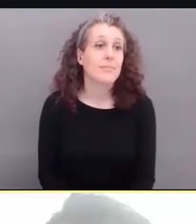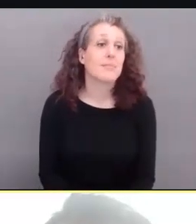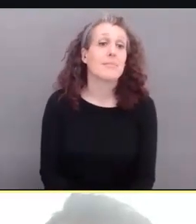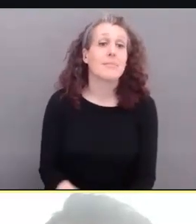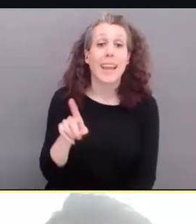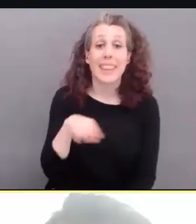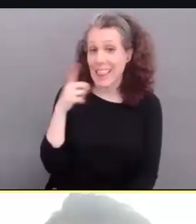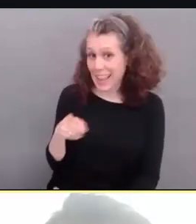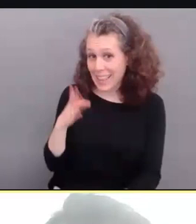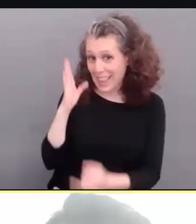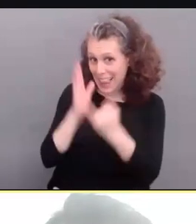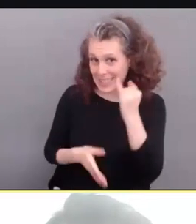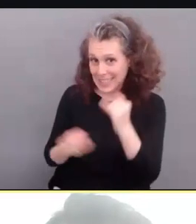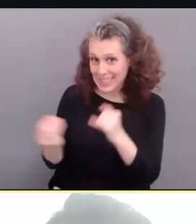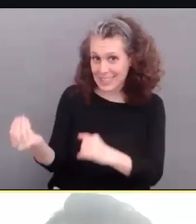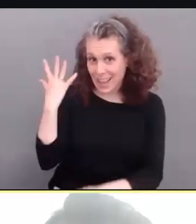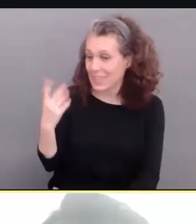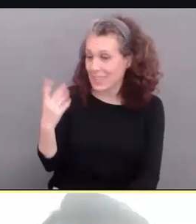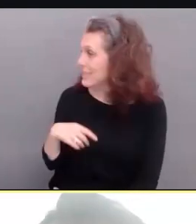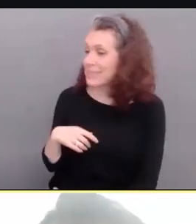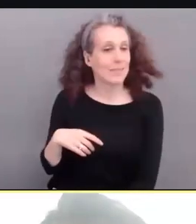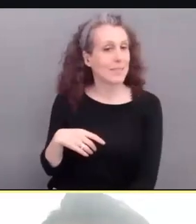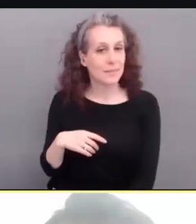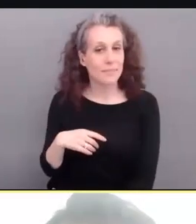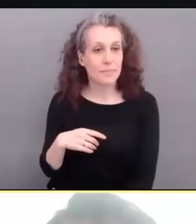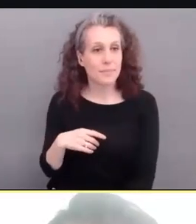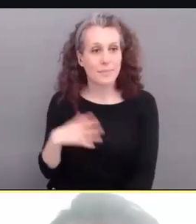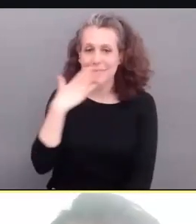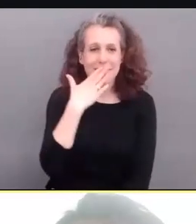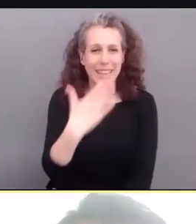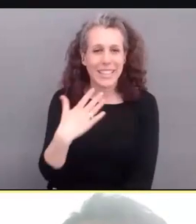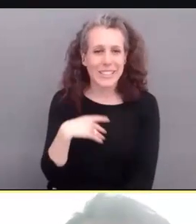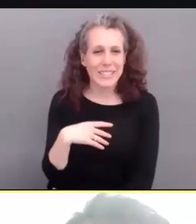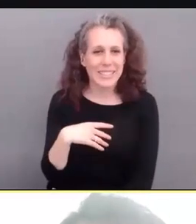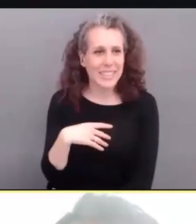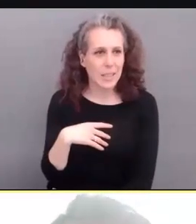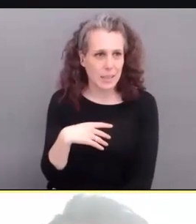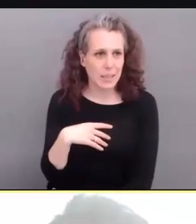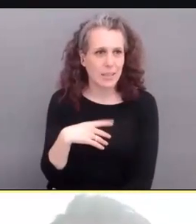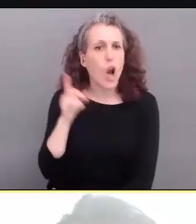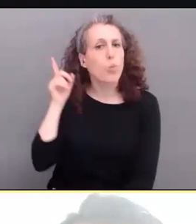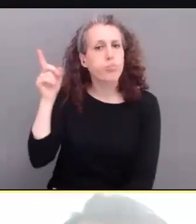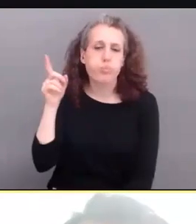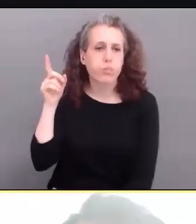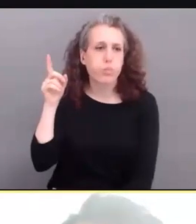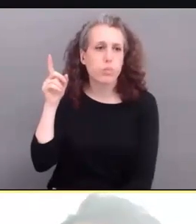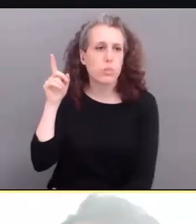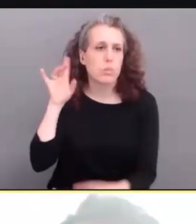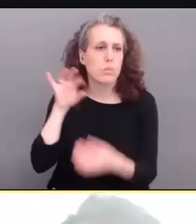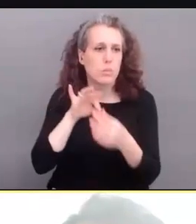of today is, thank you, generally about the